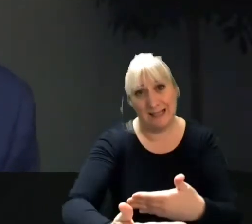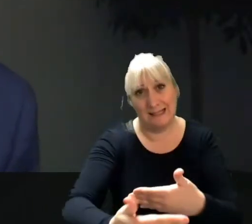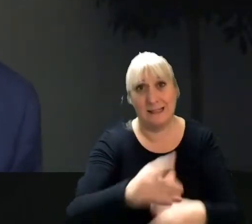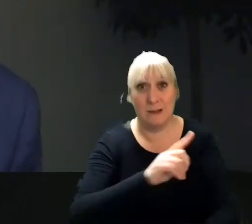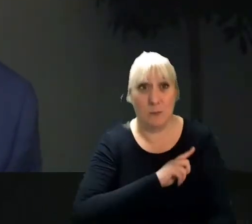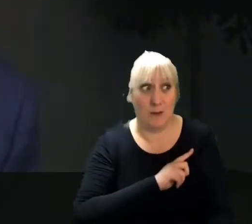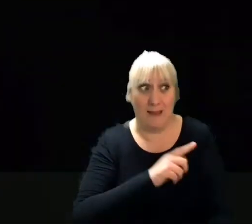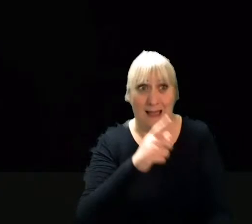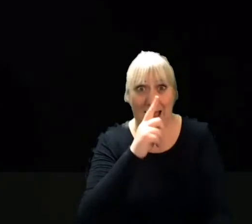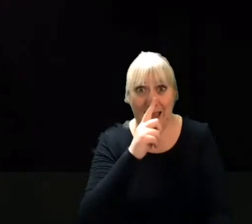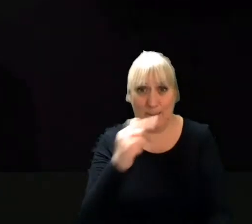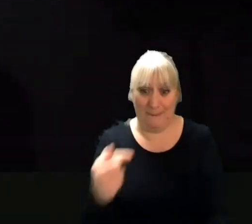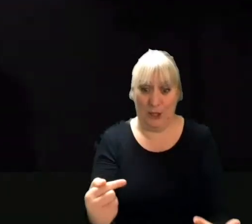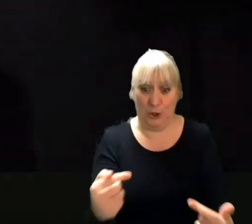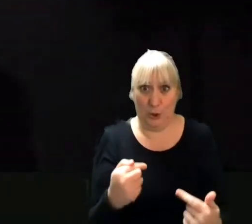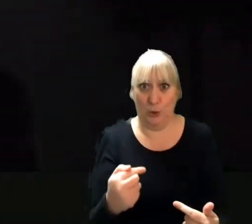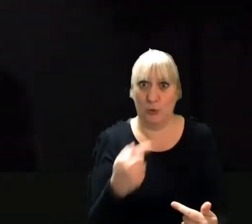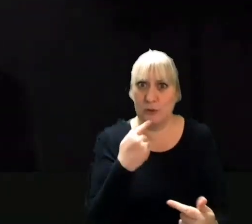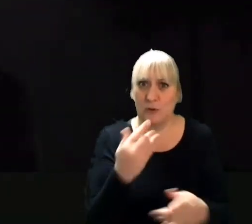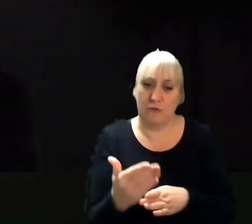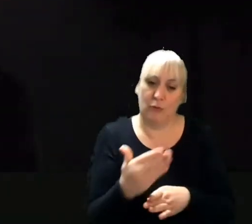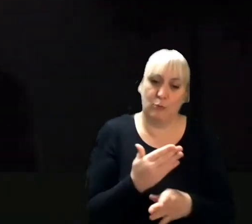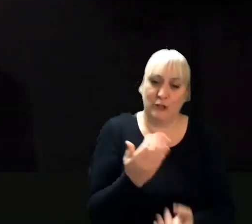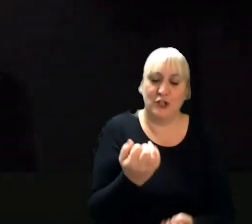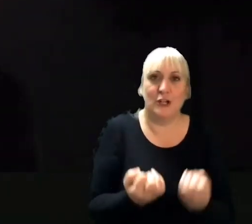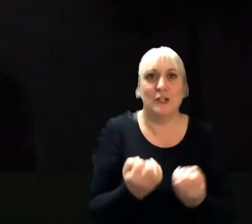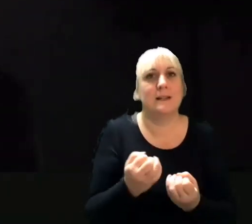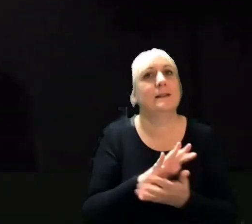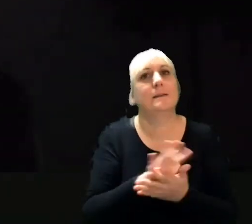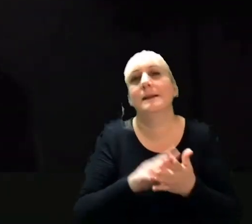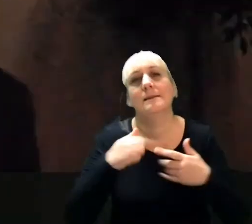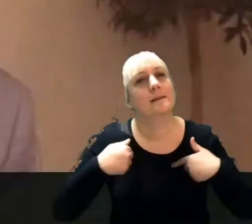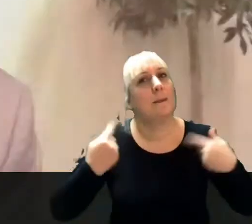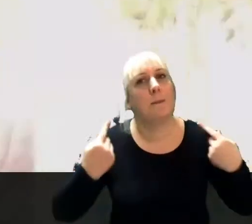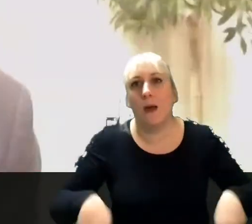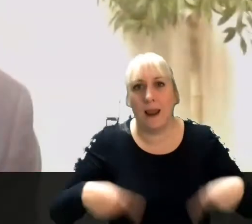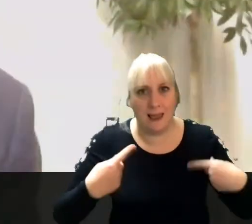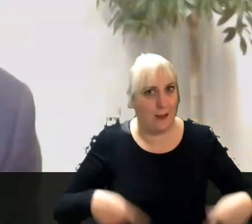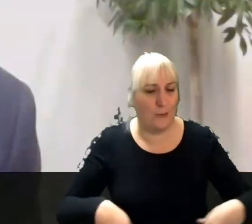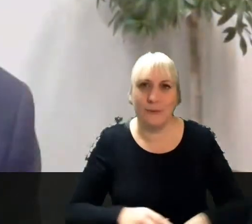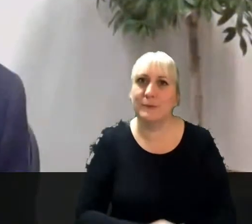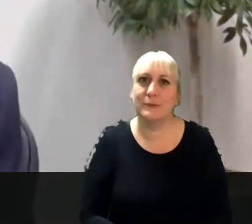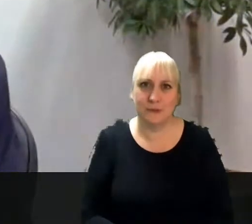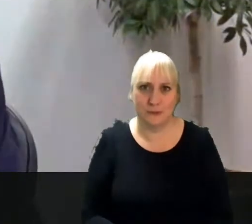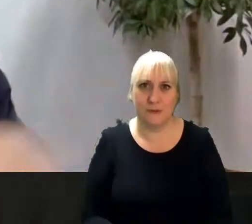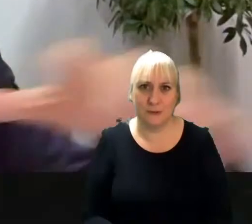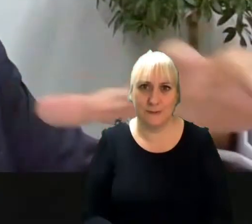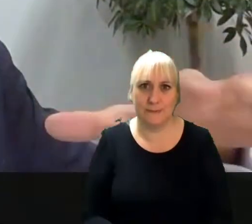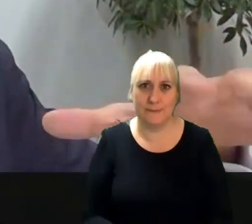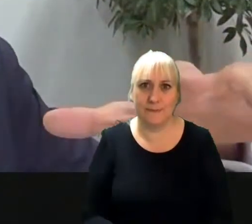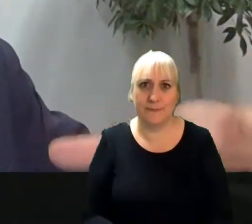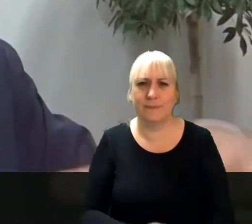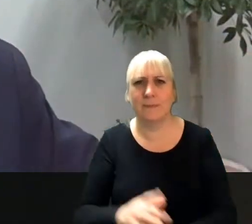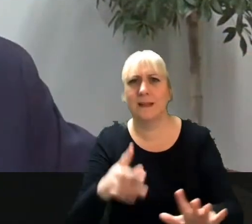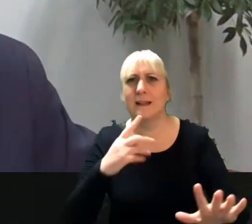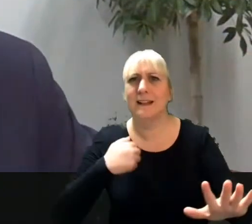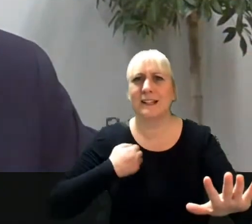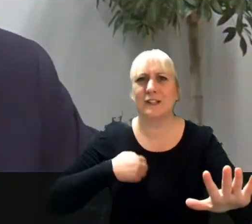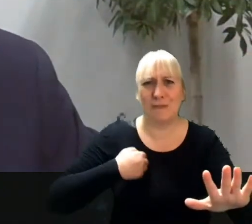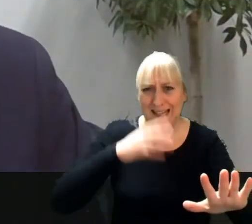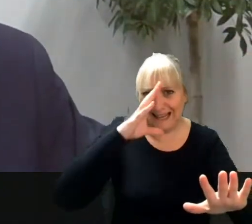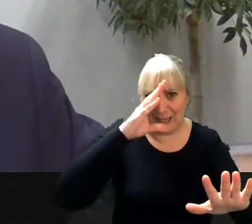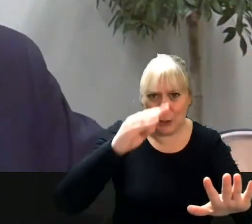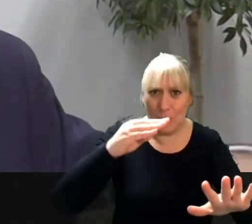being prejudicial and prejudging the application before deciding. Apologies for that. I'm in City Hall and we've